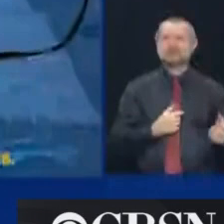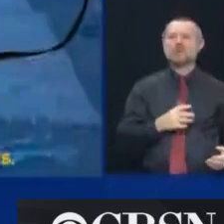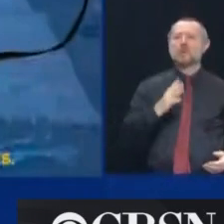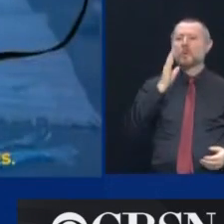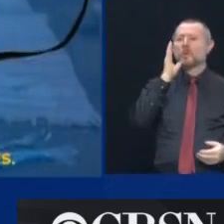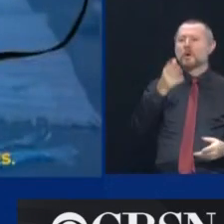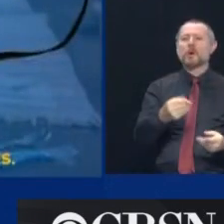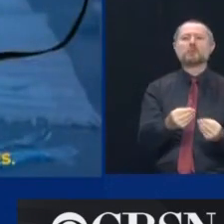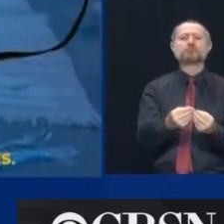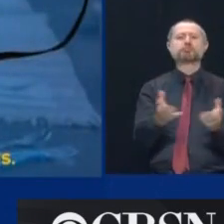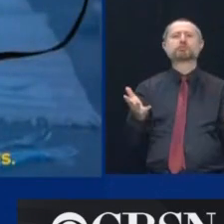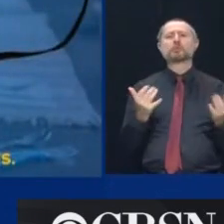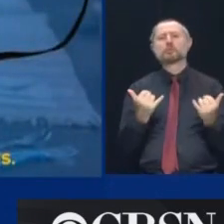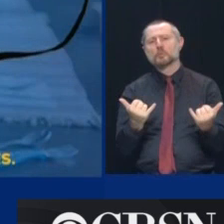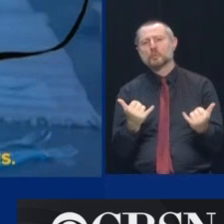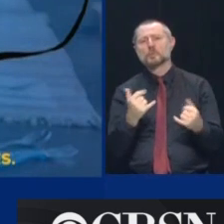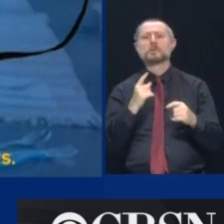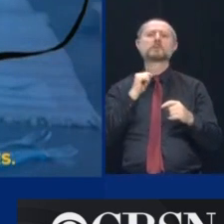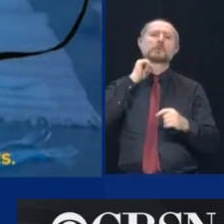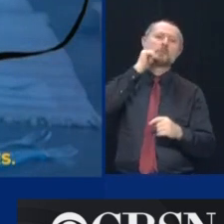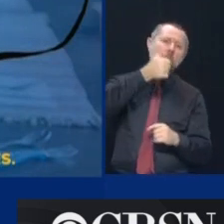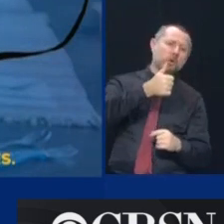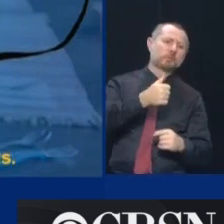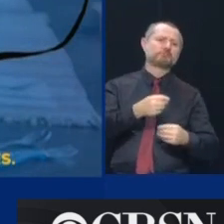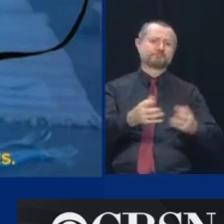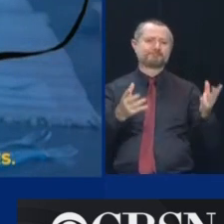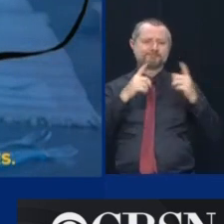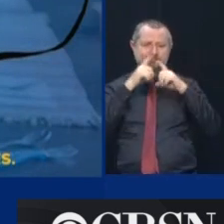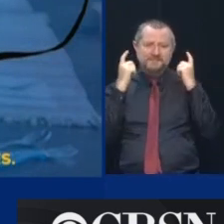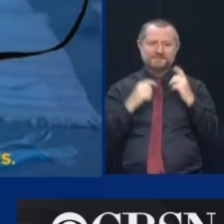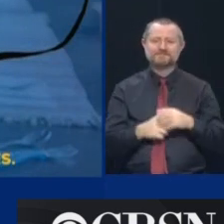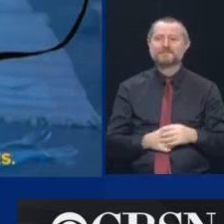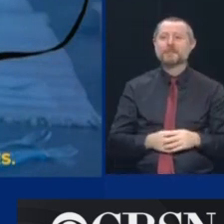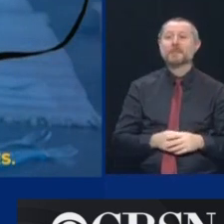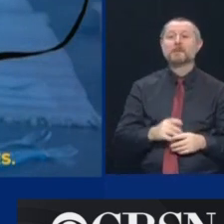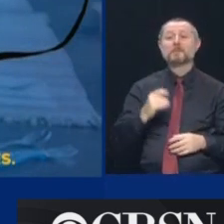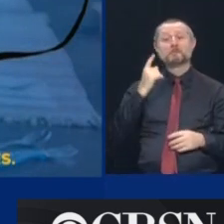out today and tomorrow. And just think of the family picture,